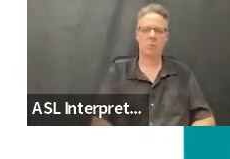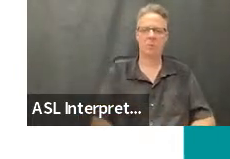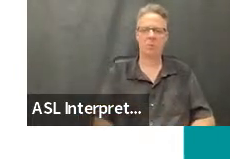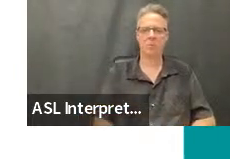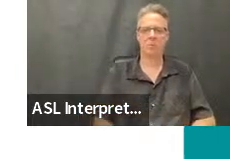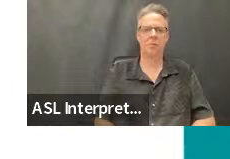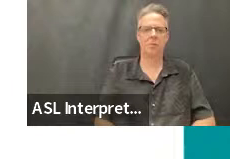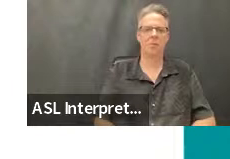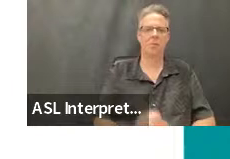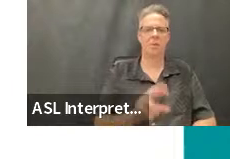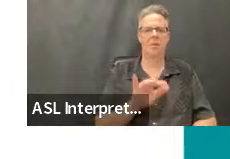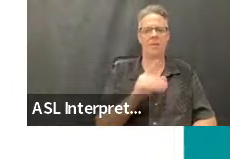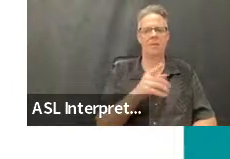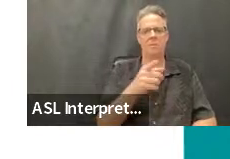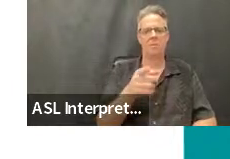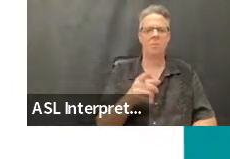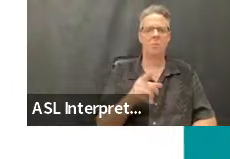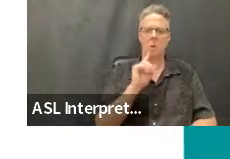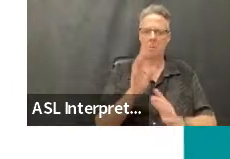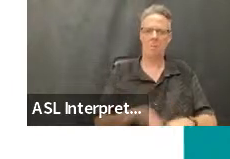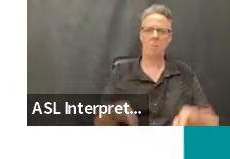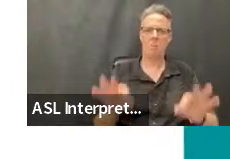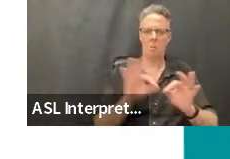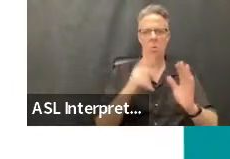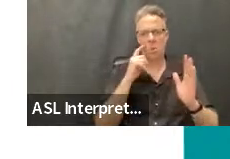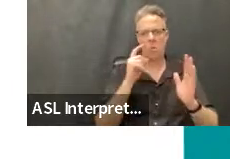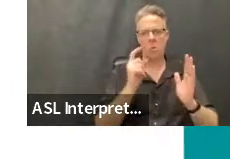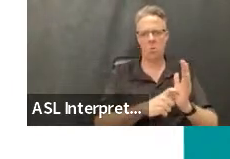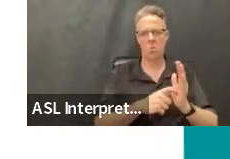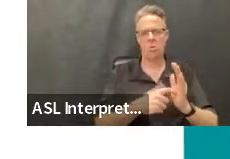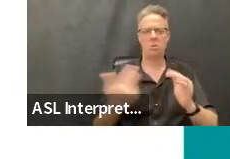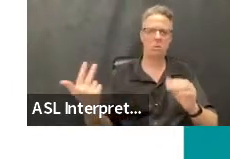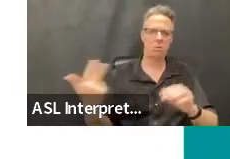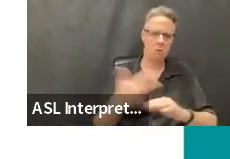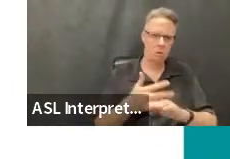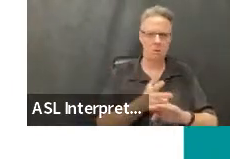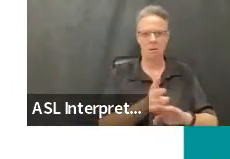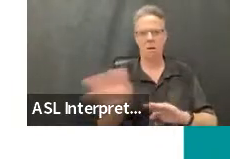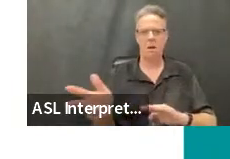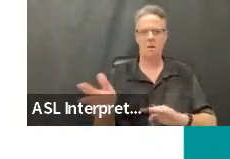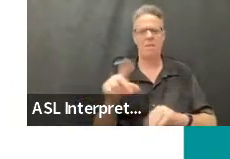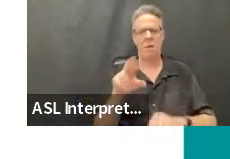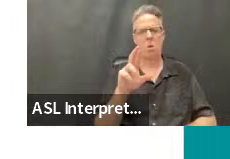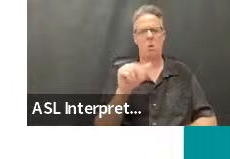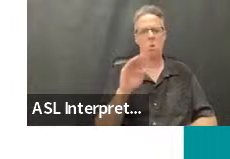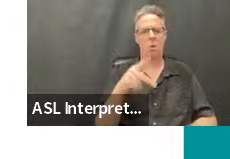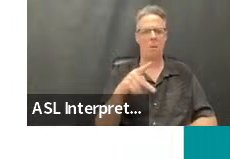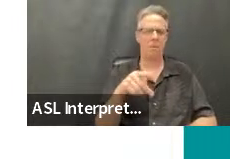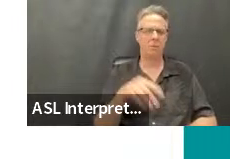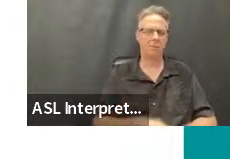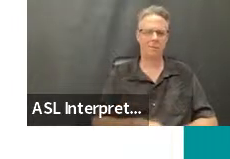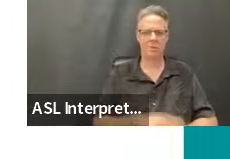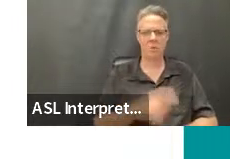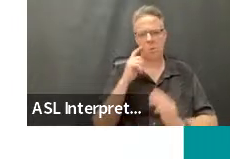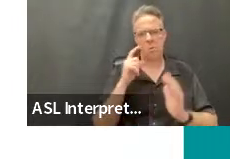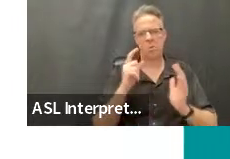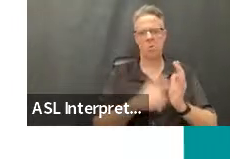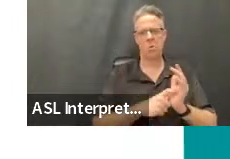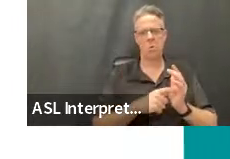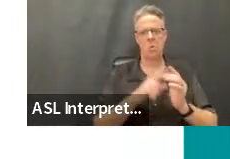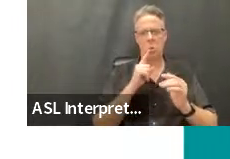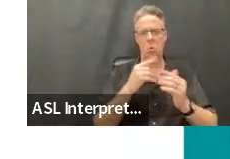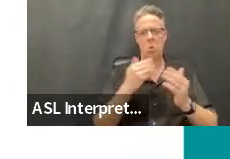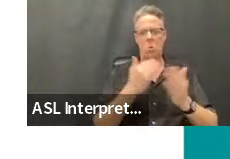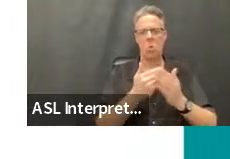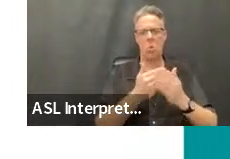of SR 500. So very important to see how many people are getting on and off at these ramps. And you saw earlier how closely spaced they were.